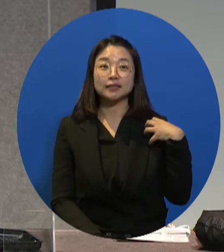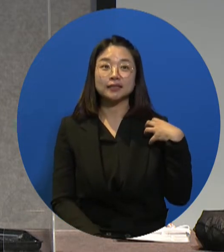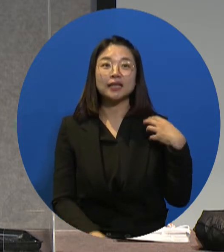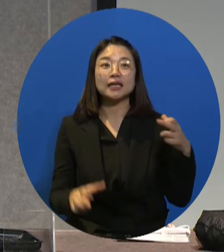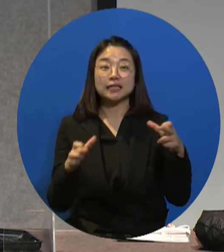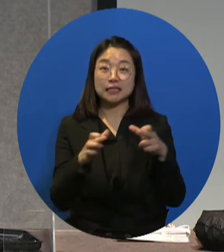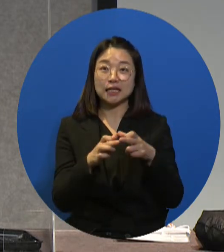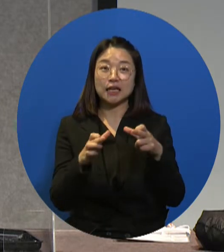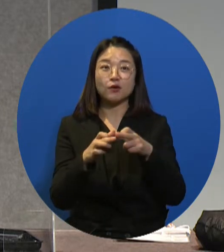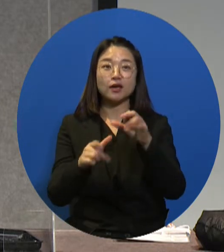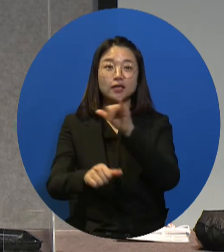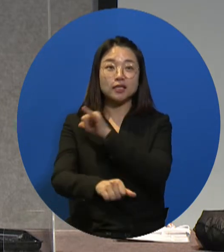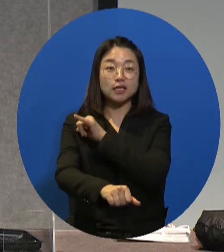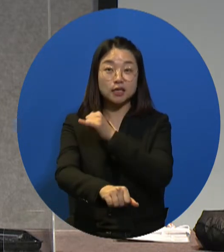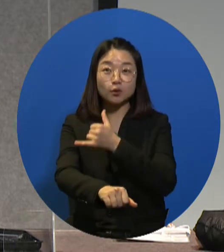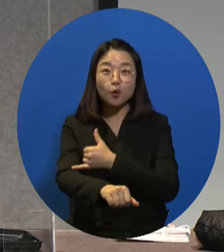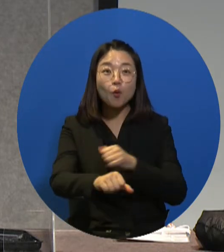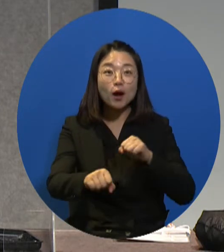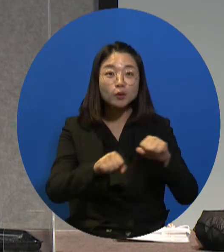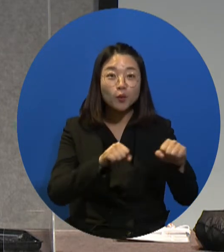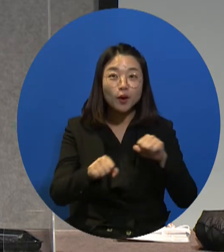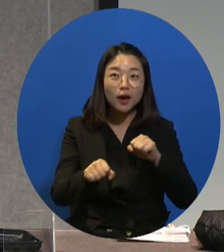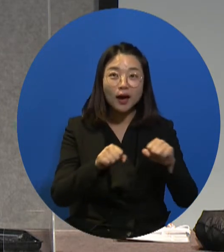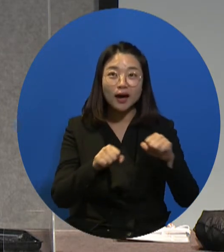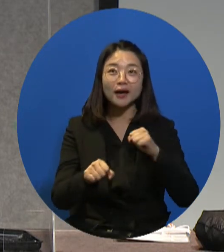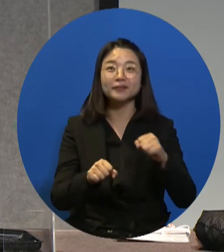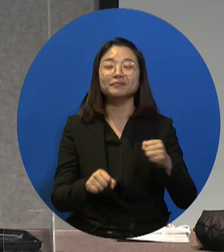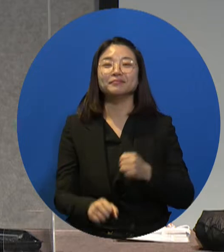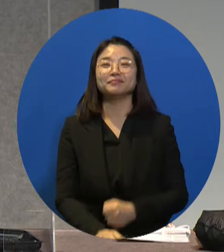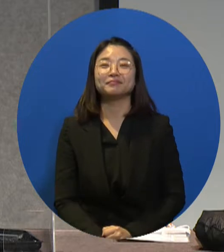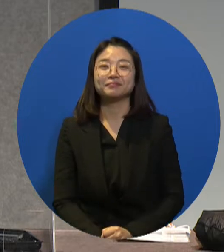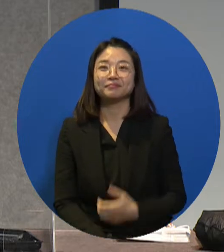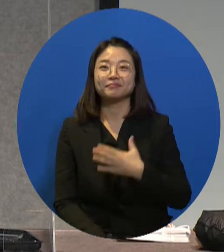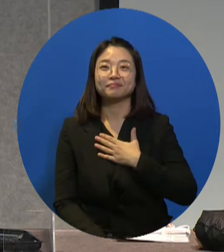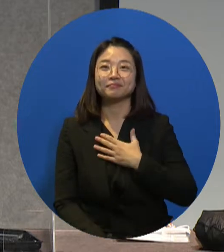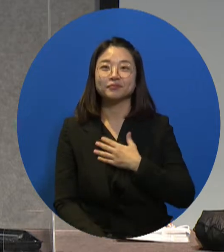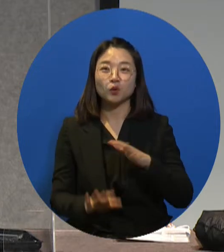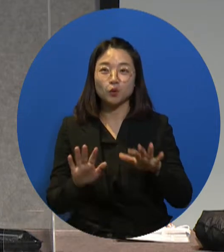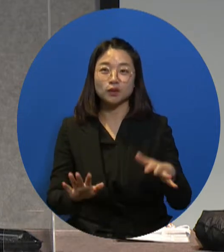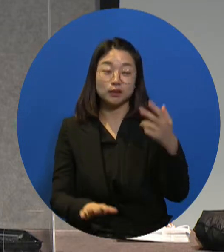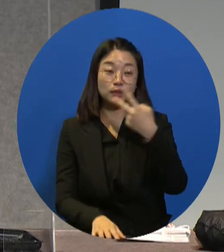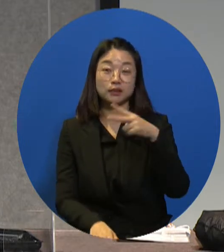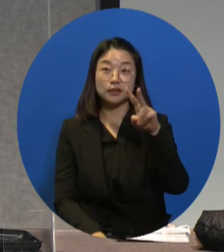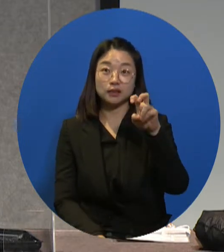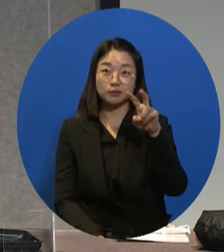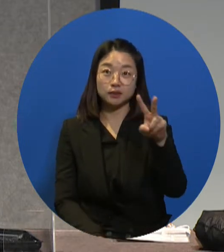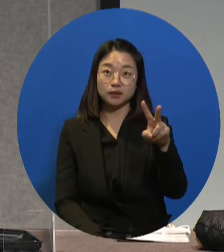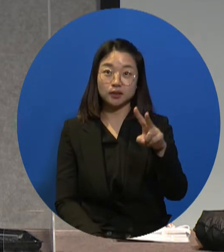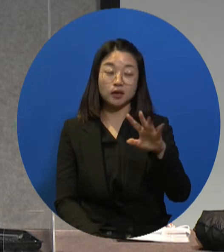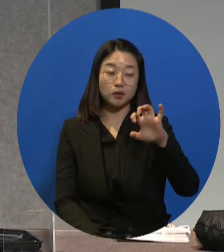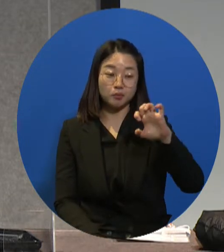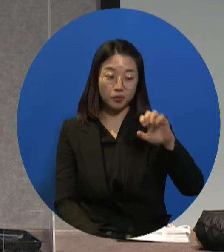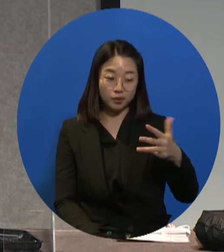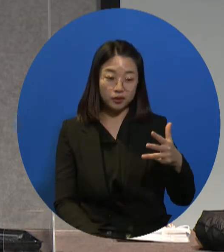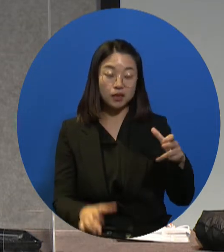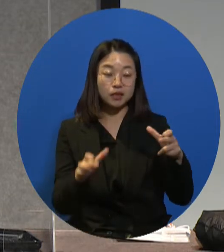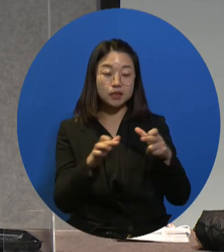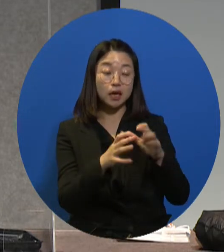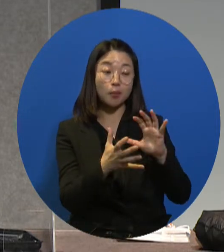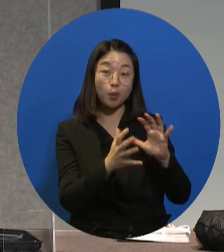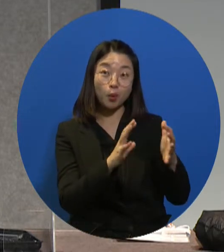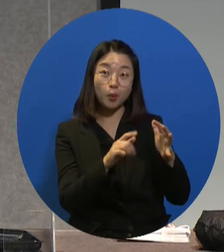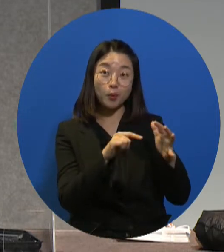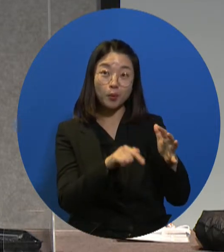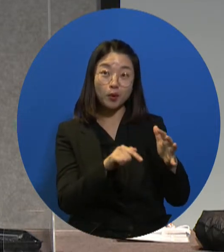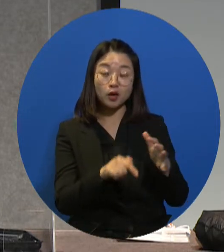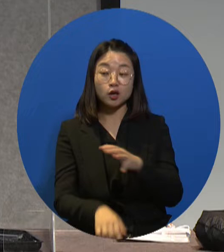I am Lee-Jung-ah. I will serve as a moderator. I'm also working as an activist. I'd like to welcome